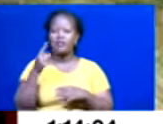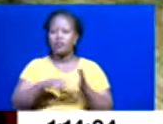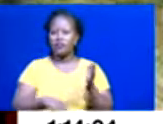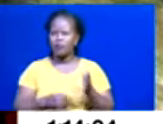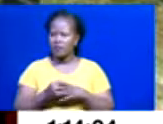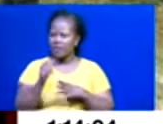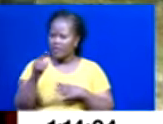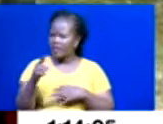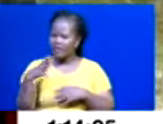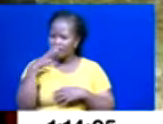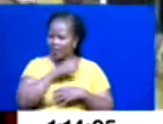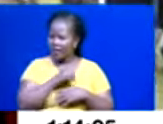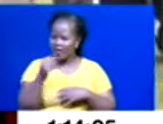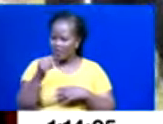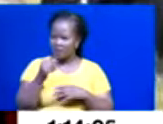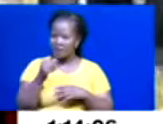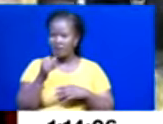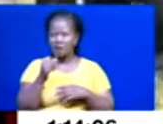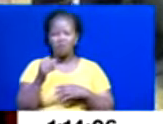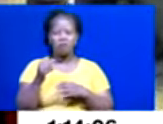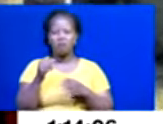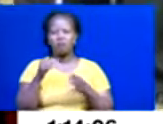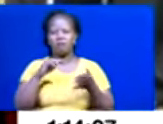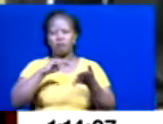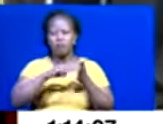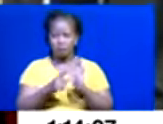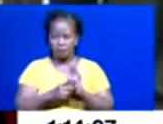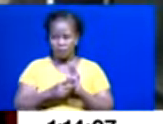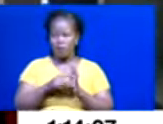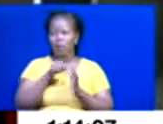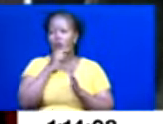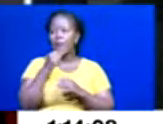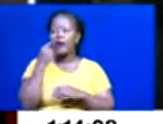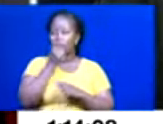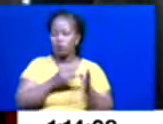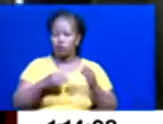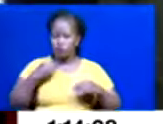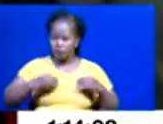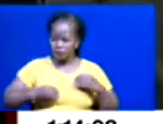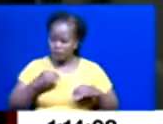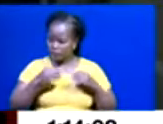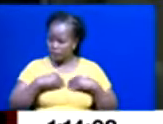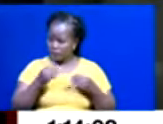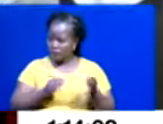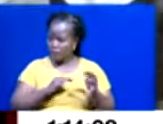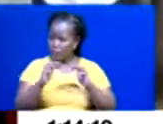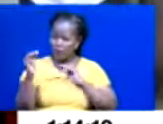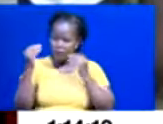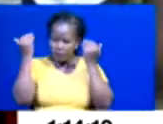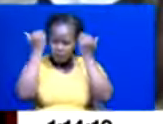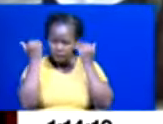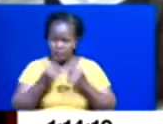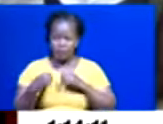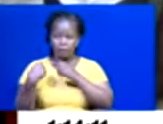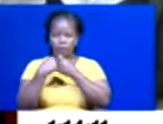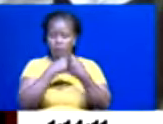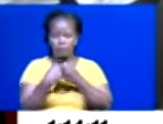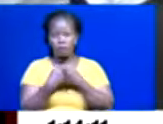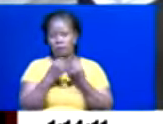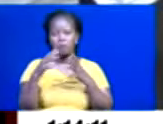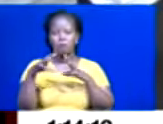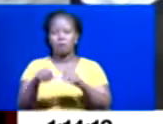merit. Julius Mutai, an advocate for persons with disabilities, had moved to court to challenge the replacement of